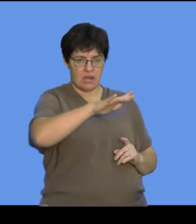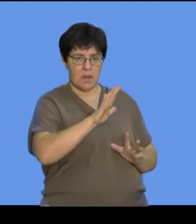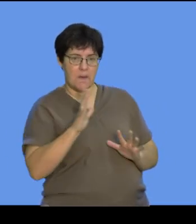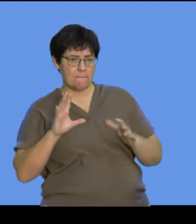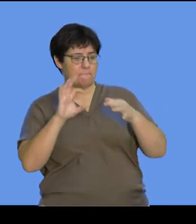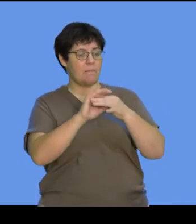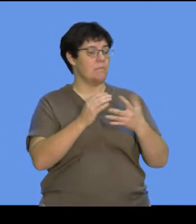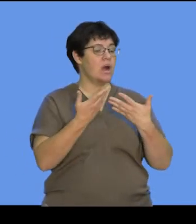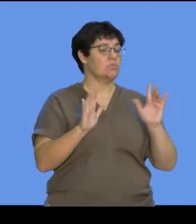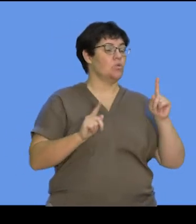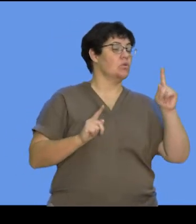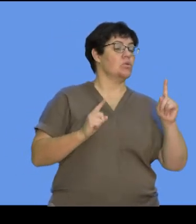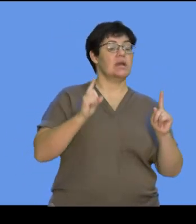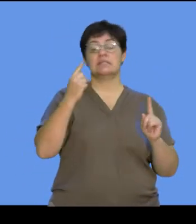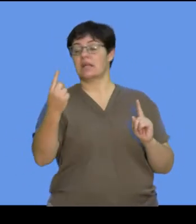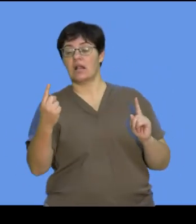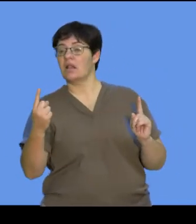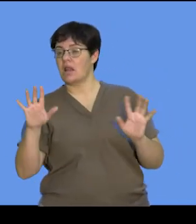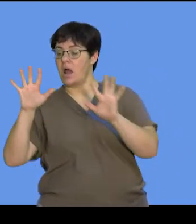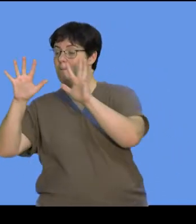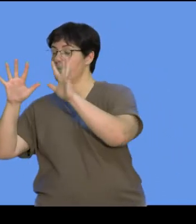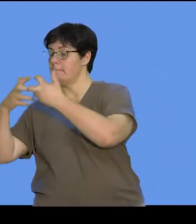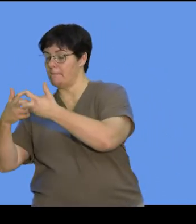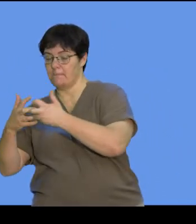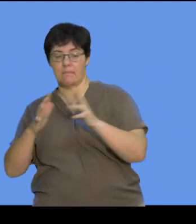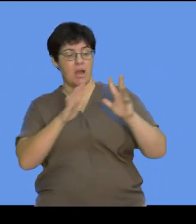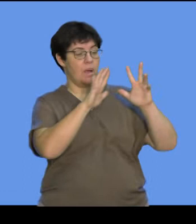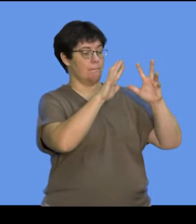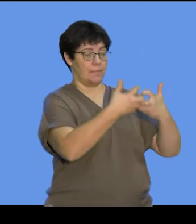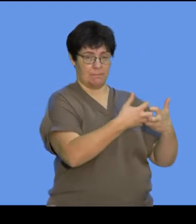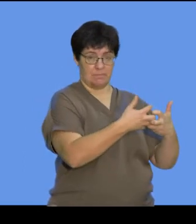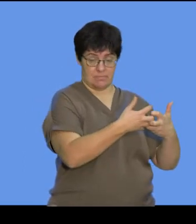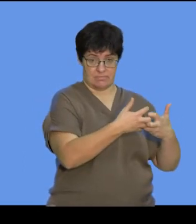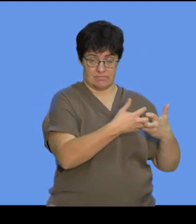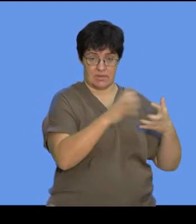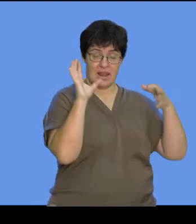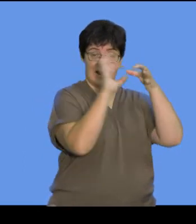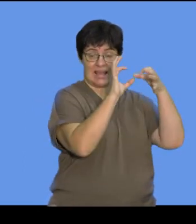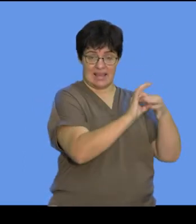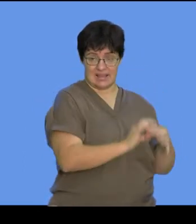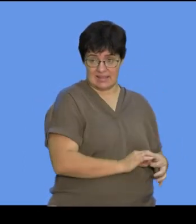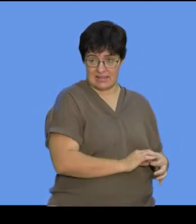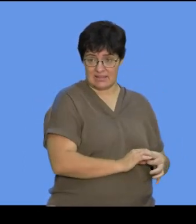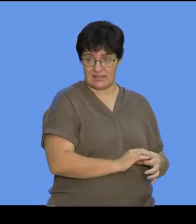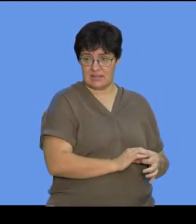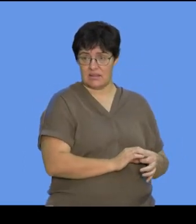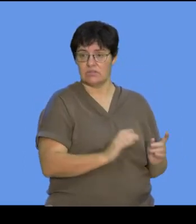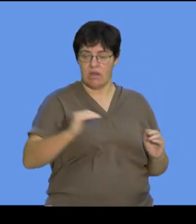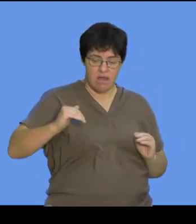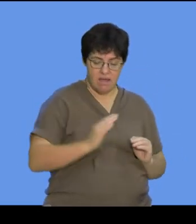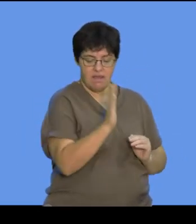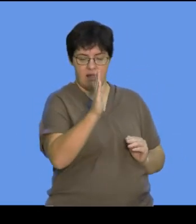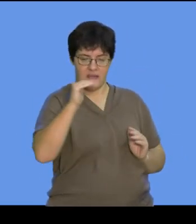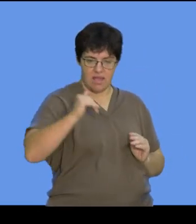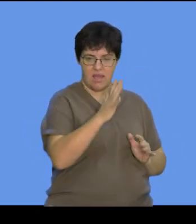pair up with the exposed bases on the single strands. So here we've got these exposed bases, and so these free nucleotides